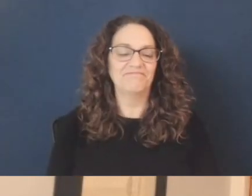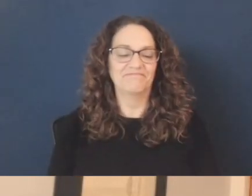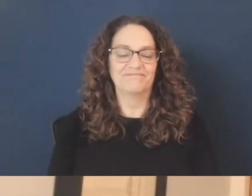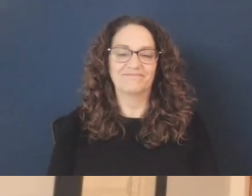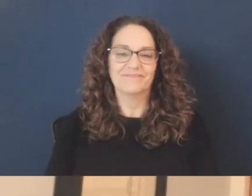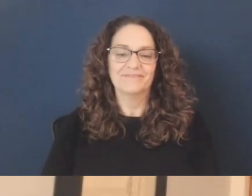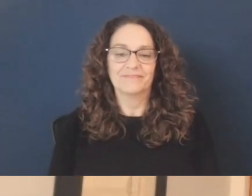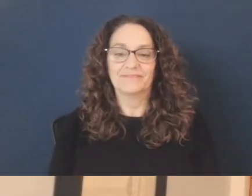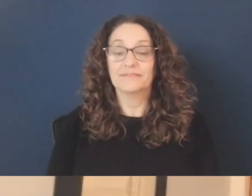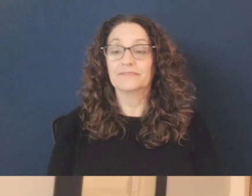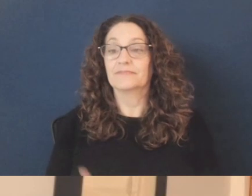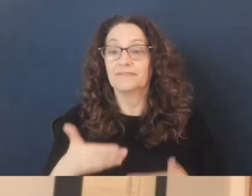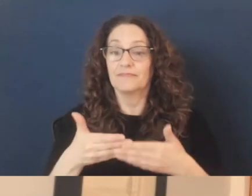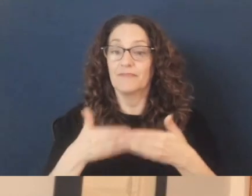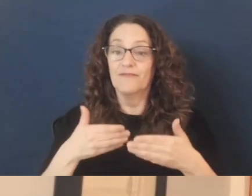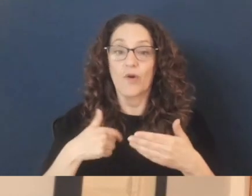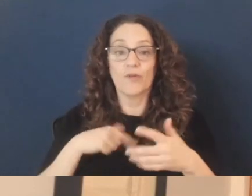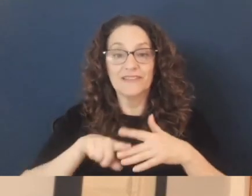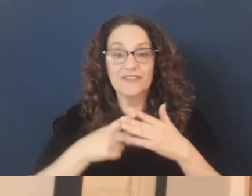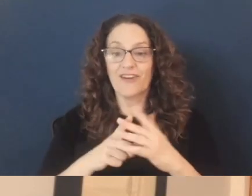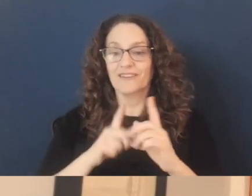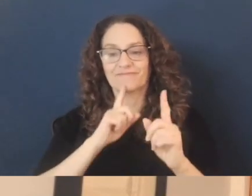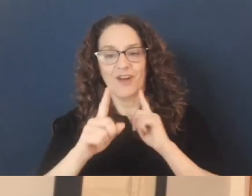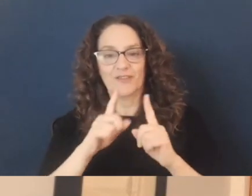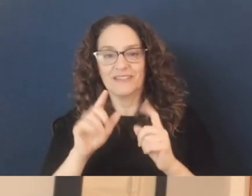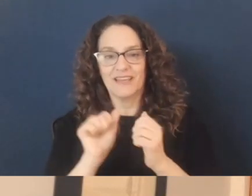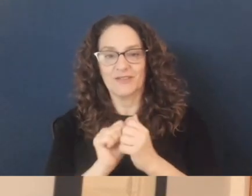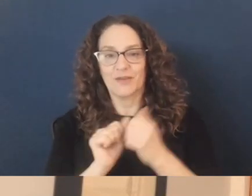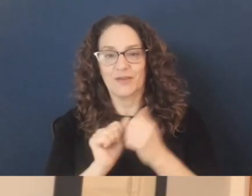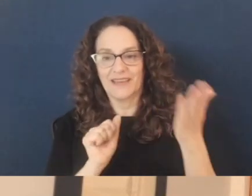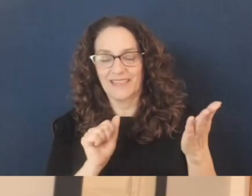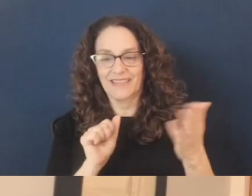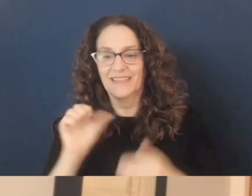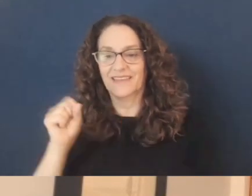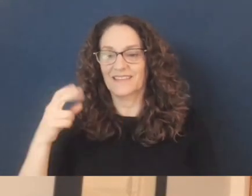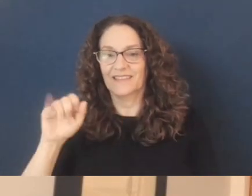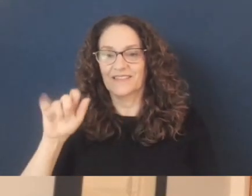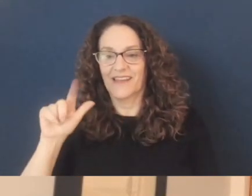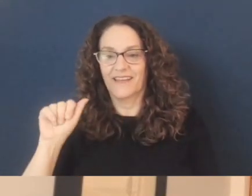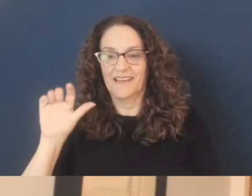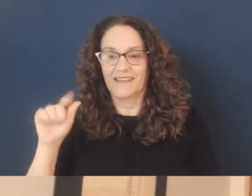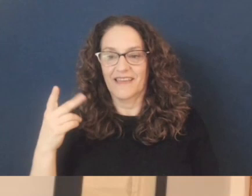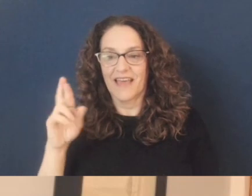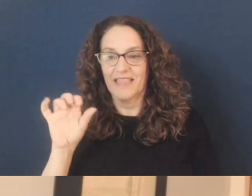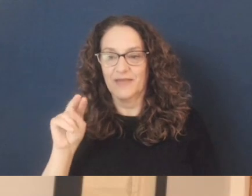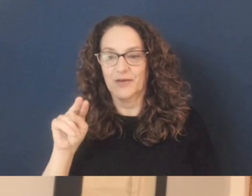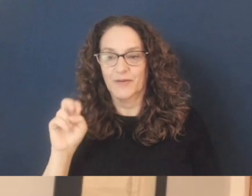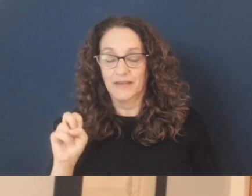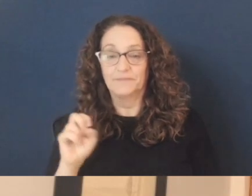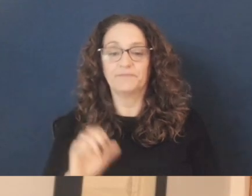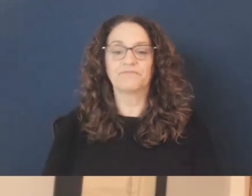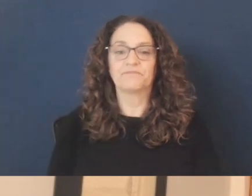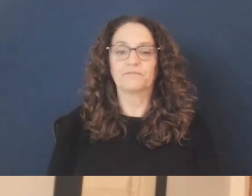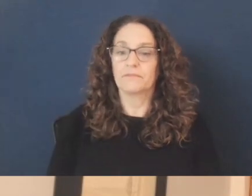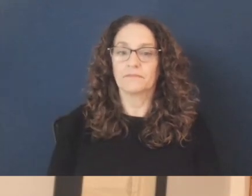Before we get started in this conversation with Catherine, just to let you know that your questions are